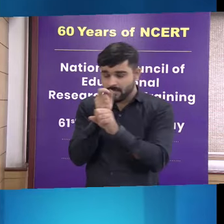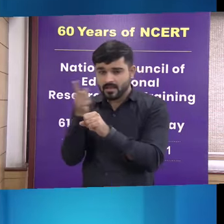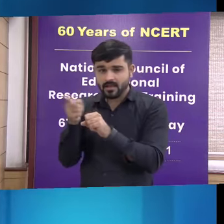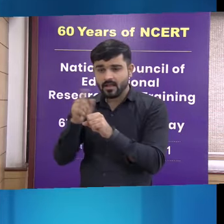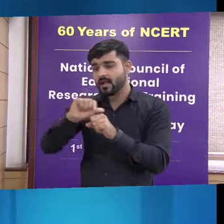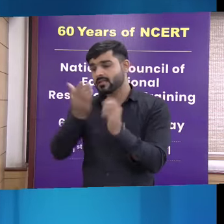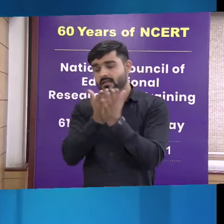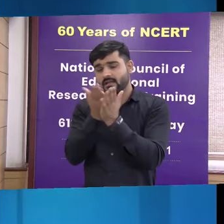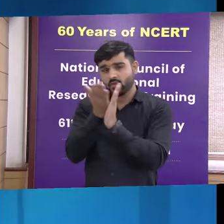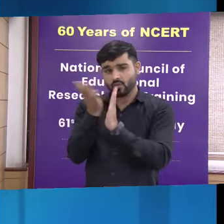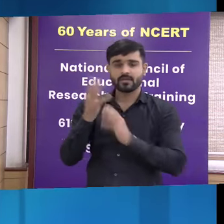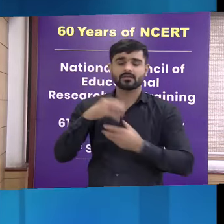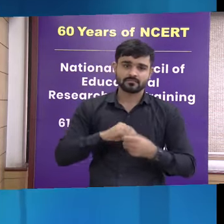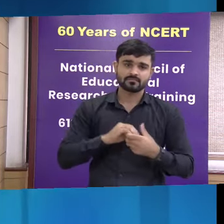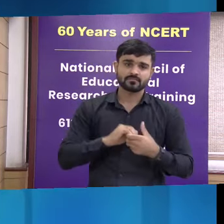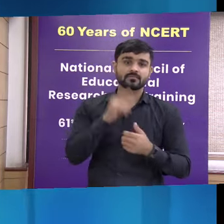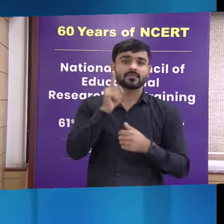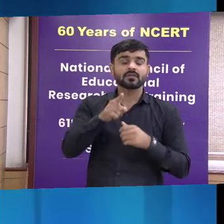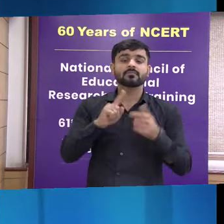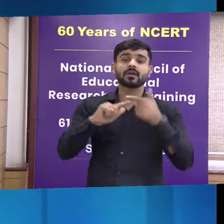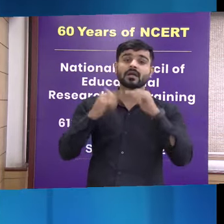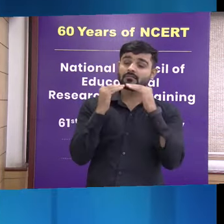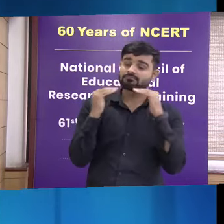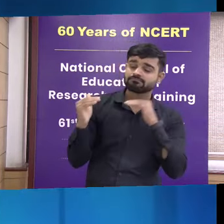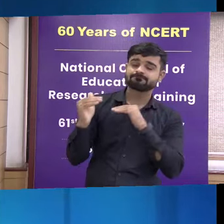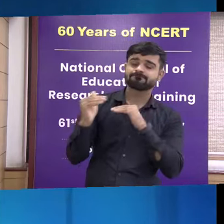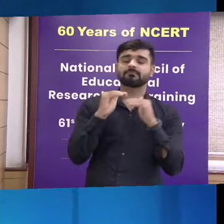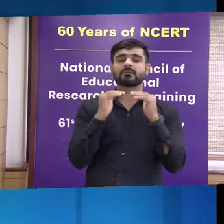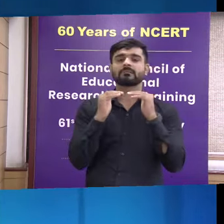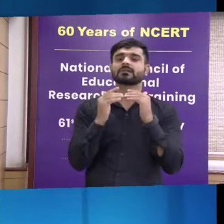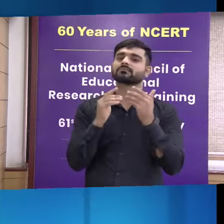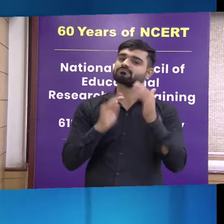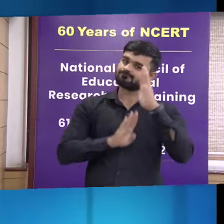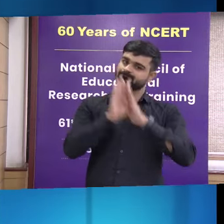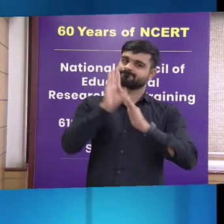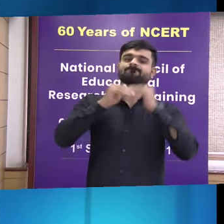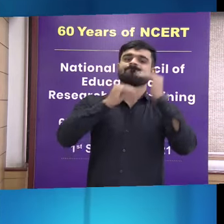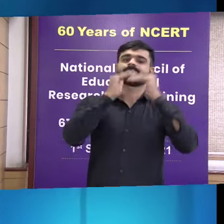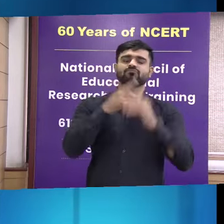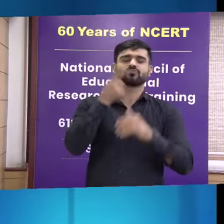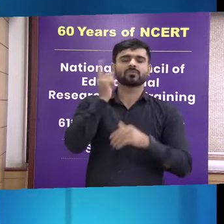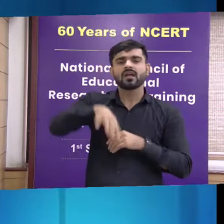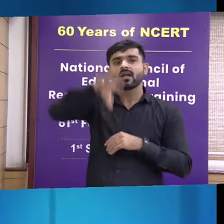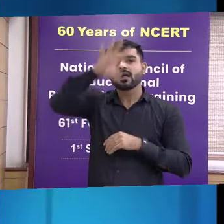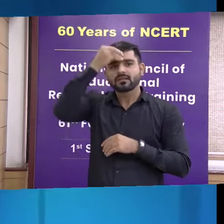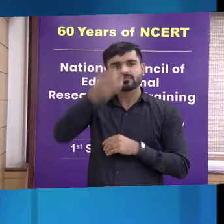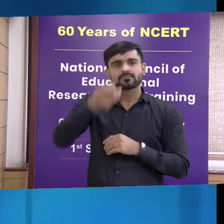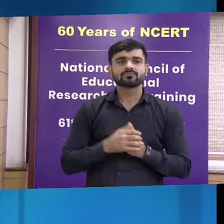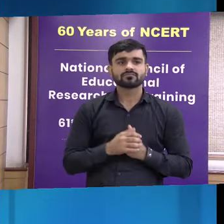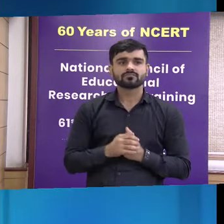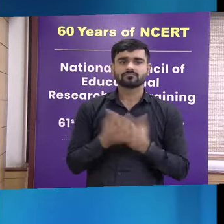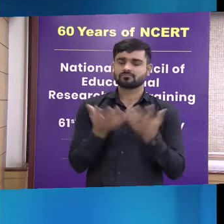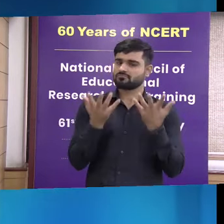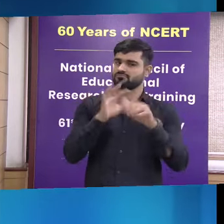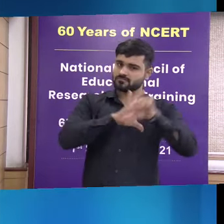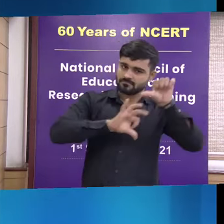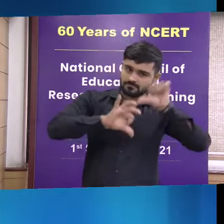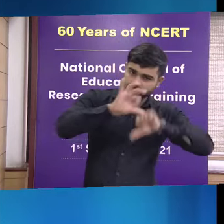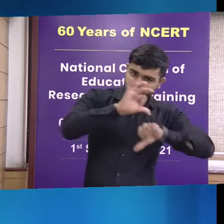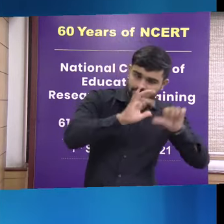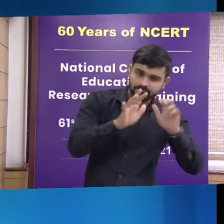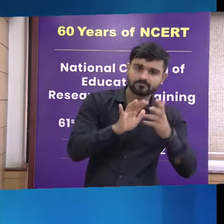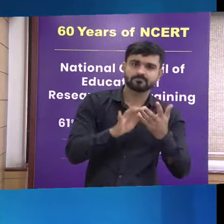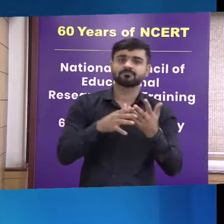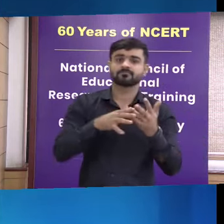the tribal affairs, the ECLEVA of Dronacharya. They have to learn. Even the science, we